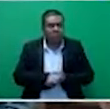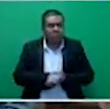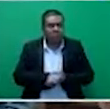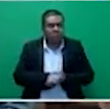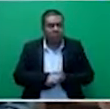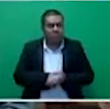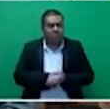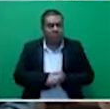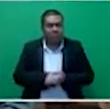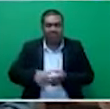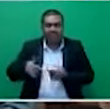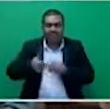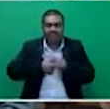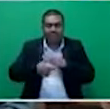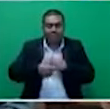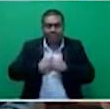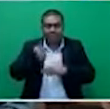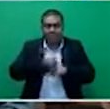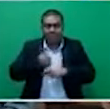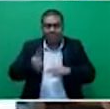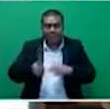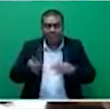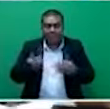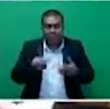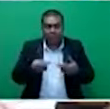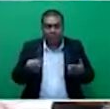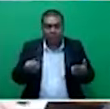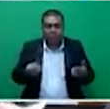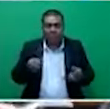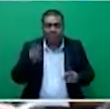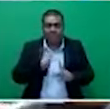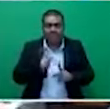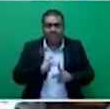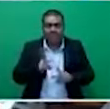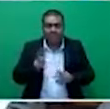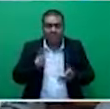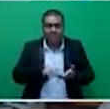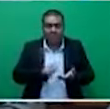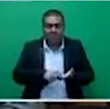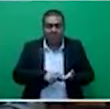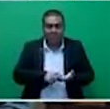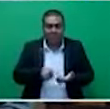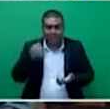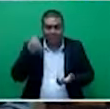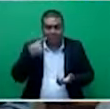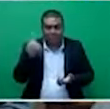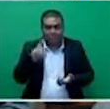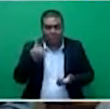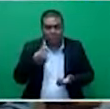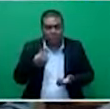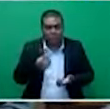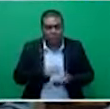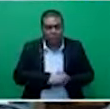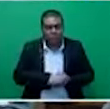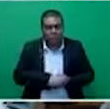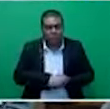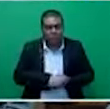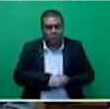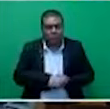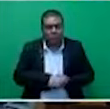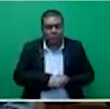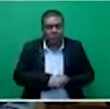years, the level of government revenues to service the debt, the purpose of the debt, understanding who are the lenders and what are the lending terms